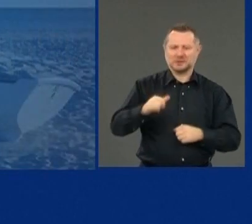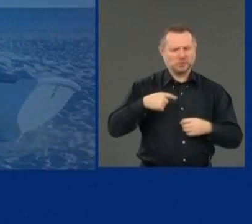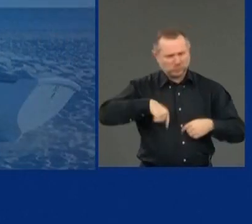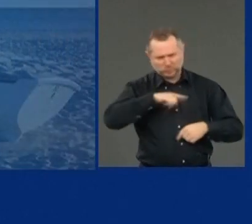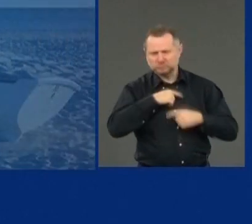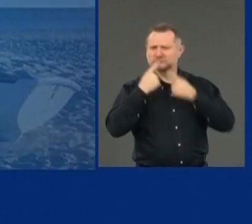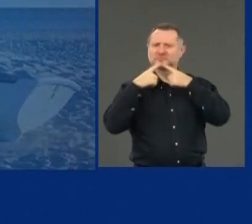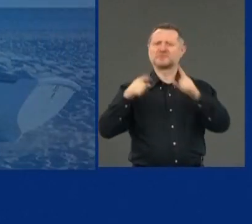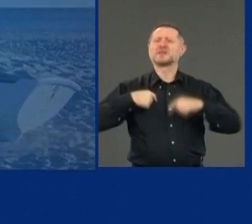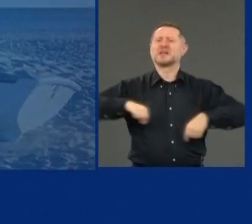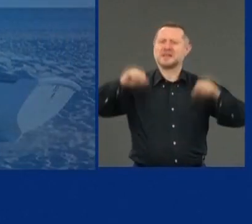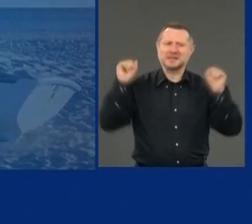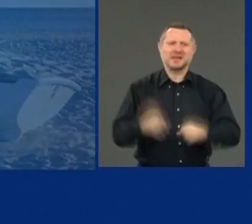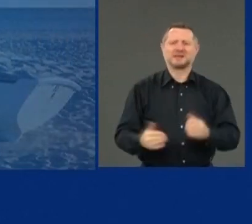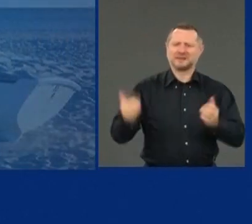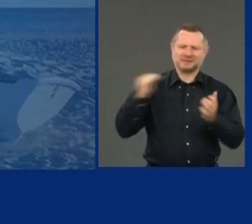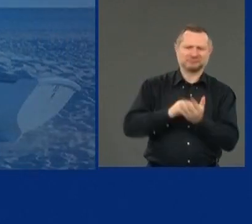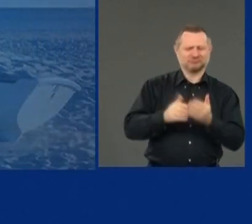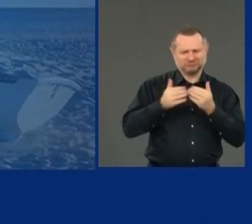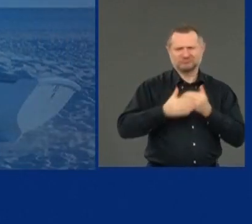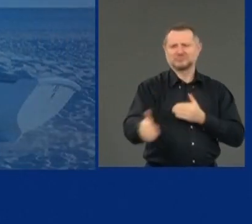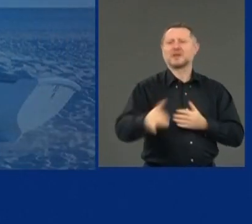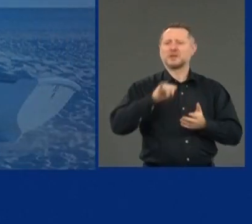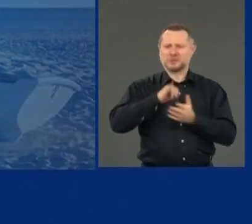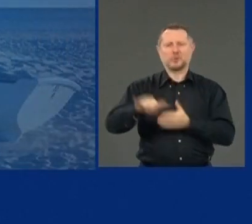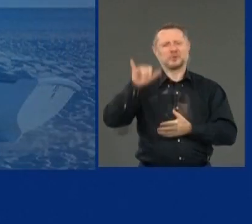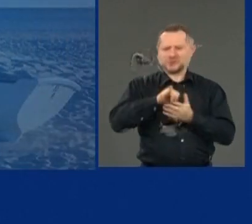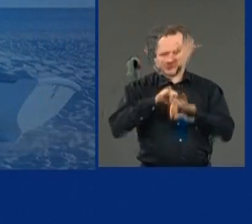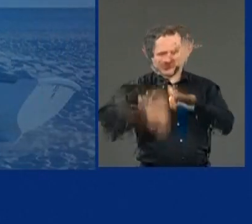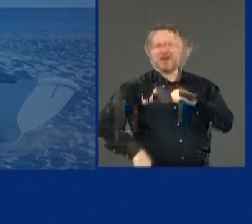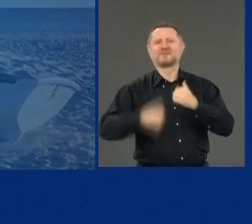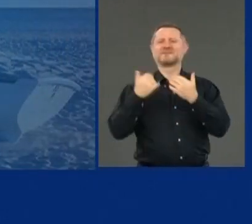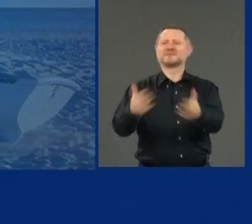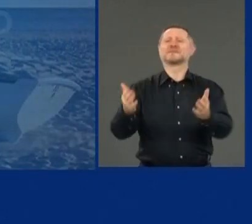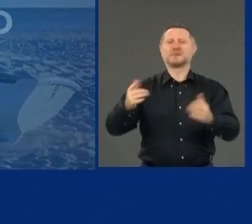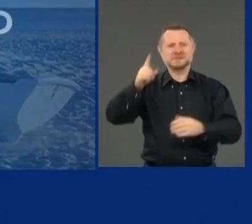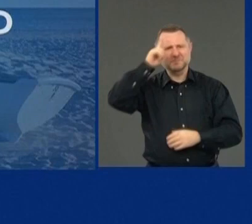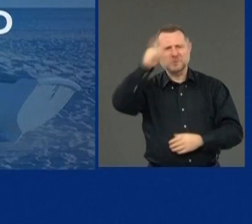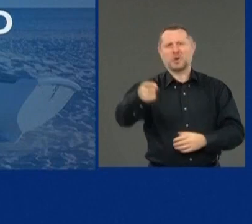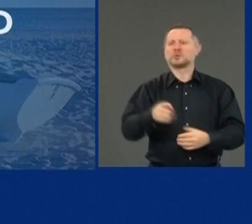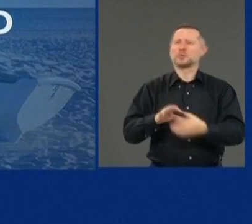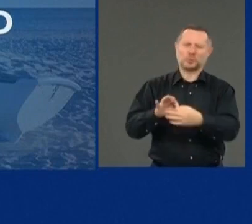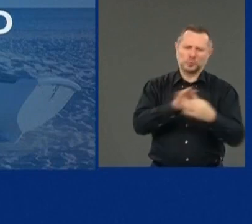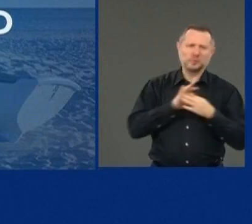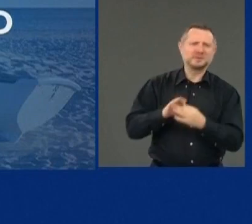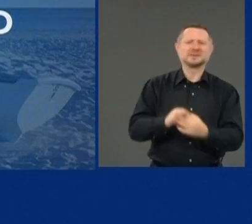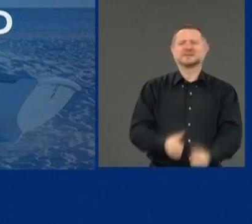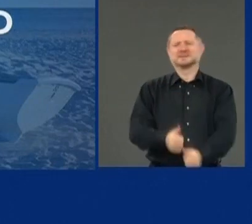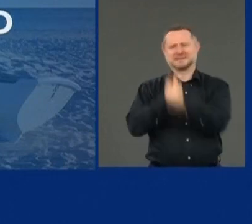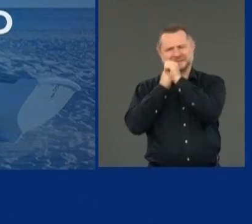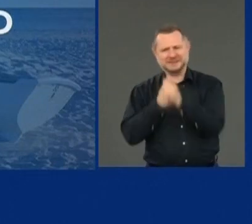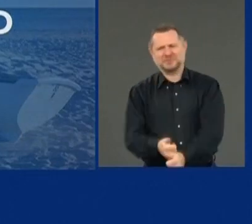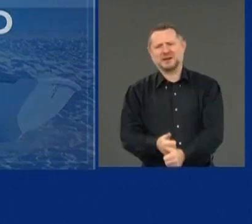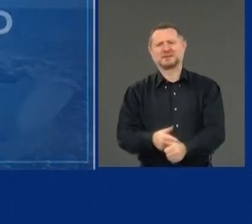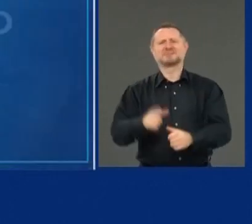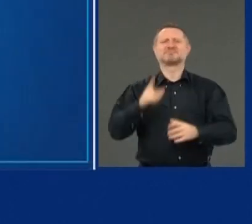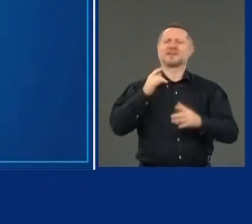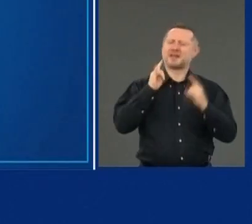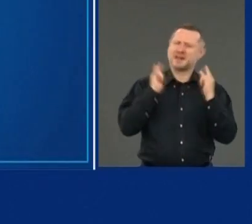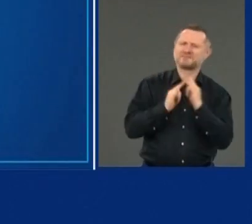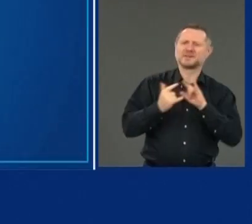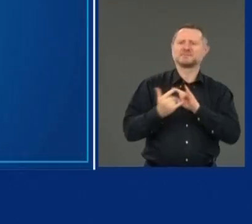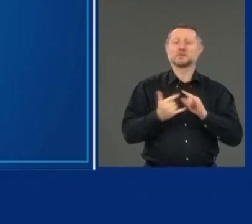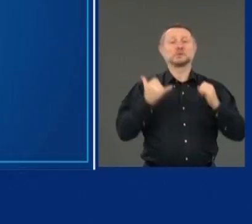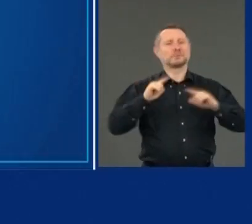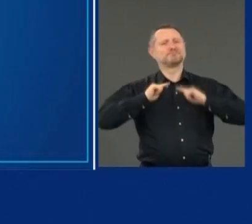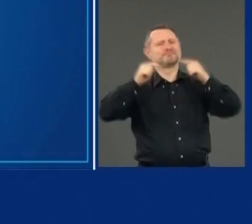again. And that's what it means to be New York, tough and smart and united and disciplined and loving.